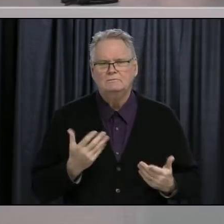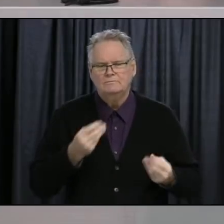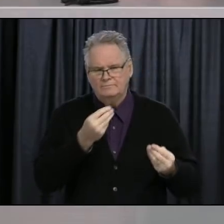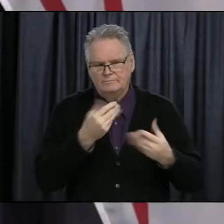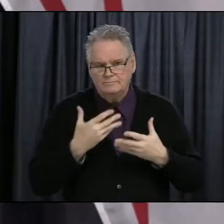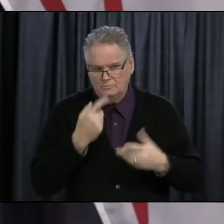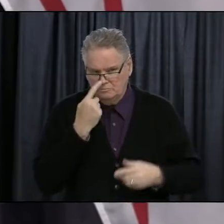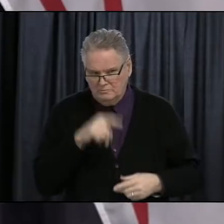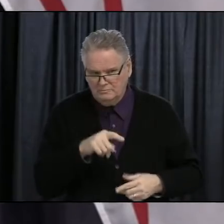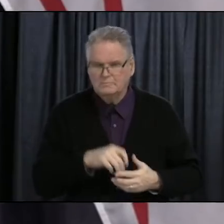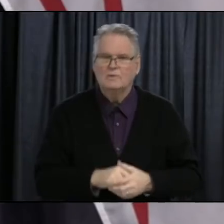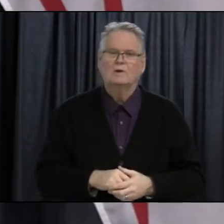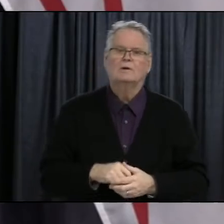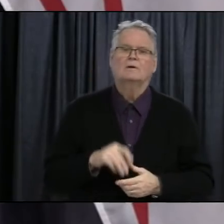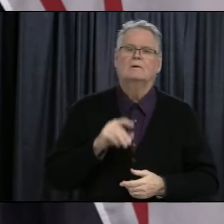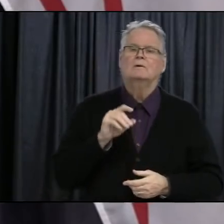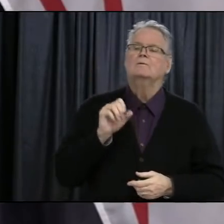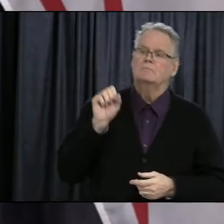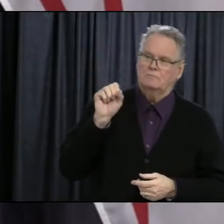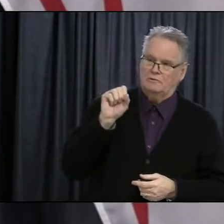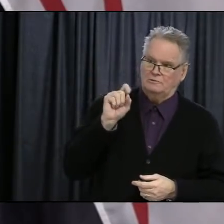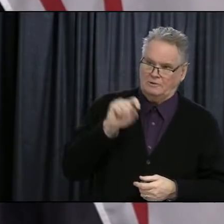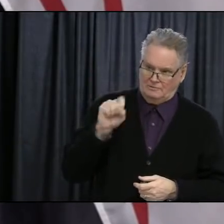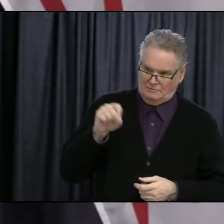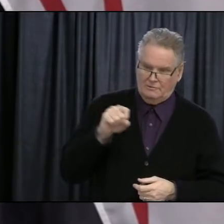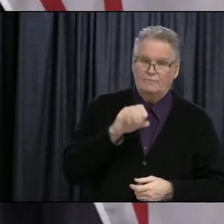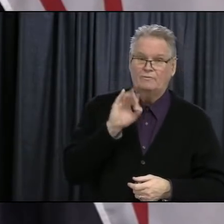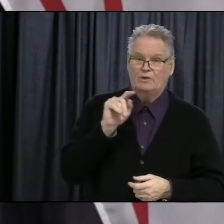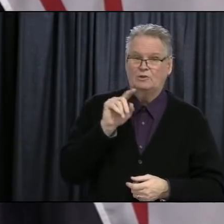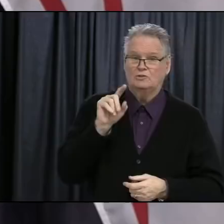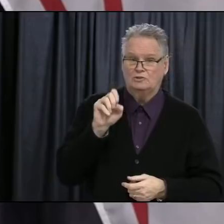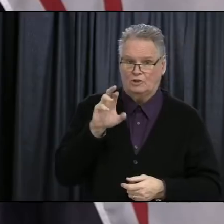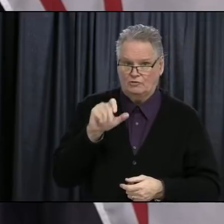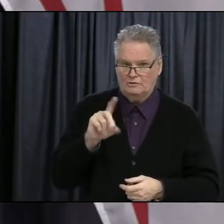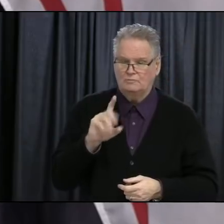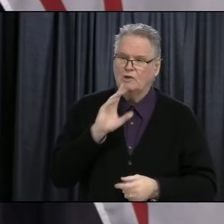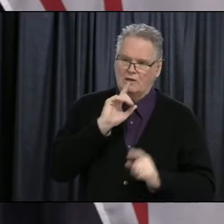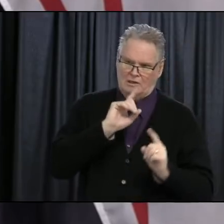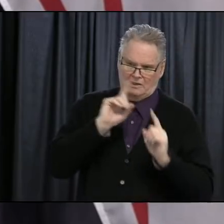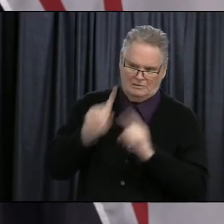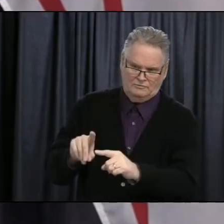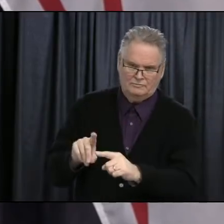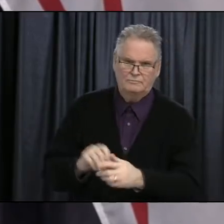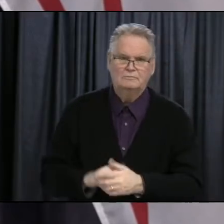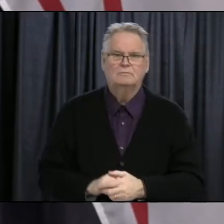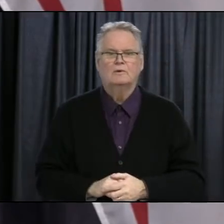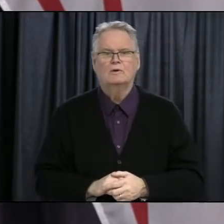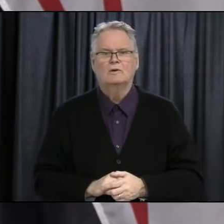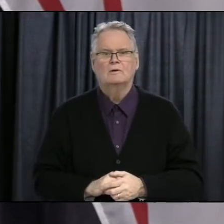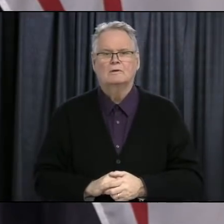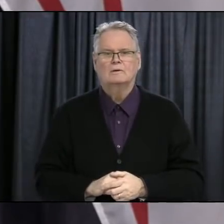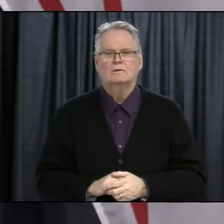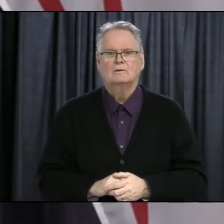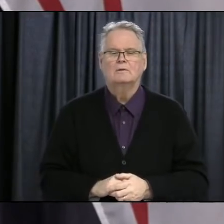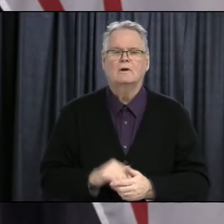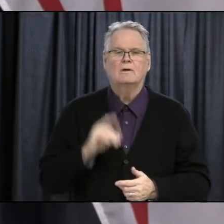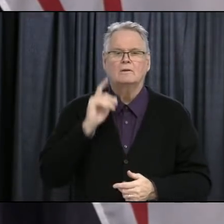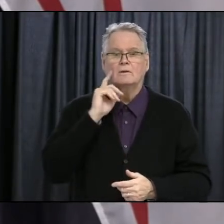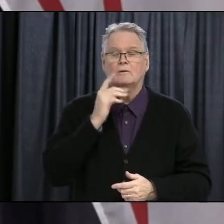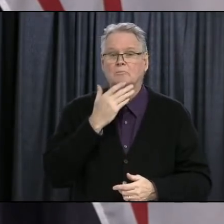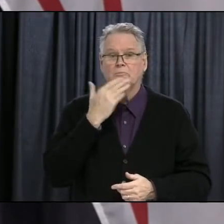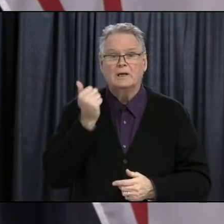5. Yeah, so I guess it might be easier to say what is essential travel. So essential travel basically is a travel